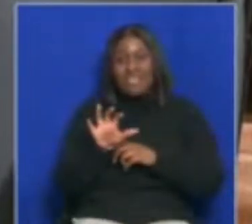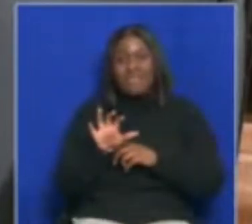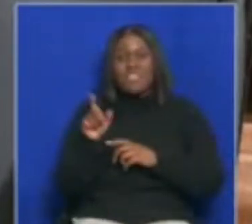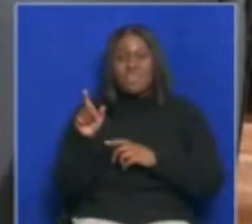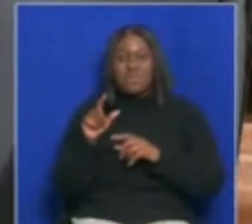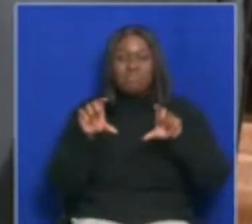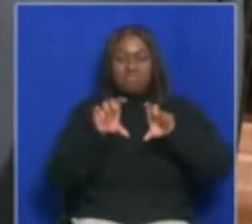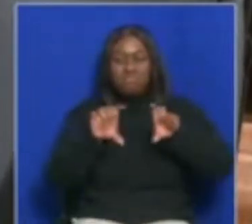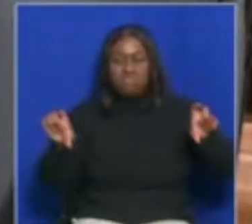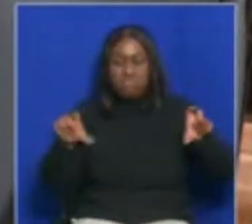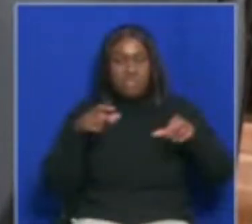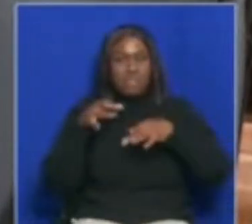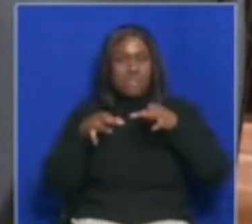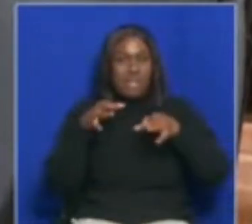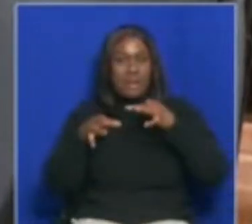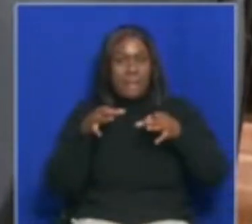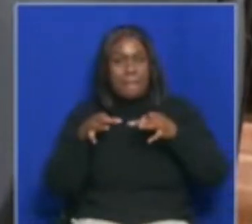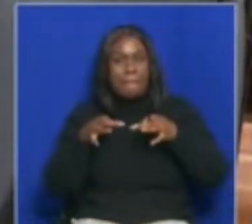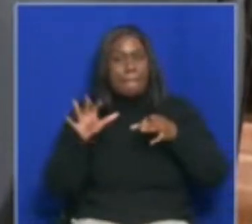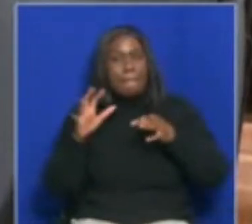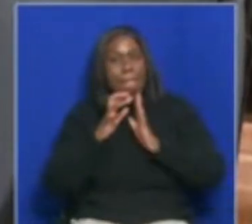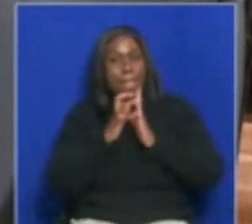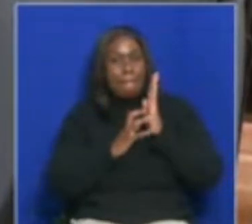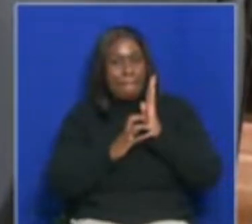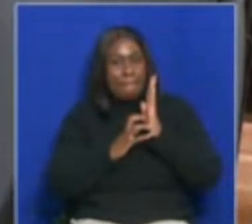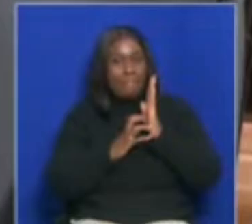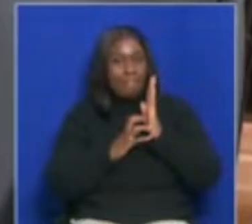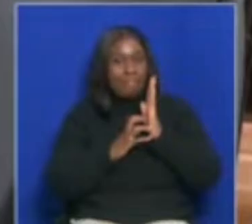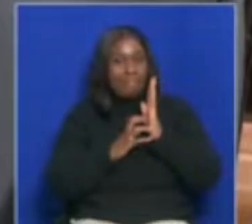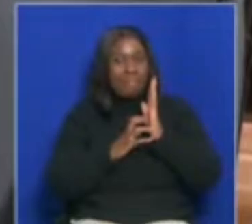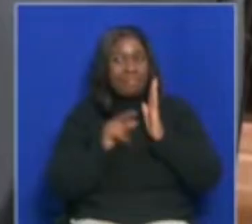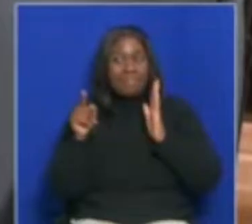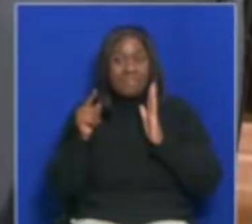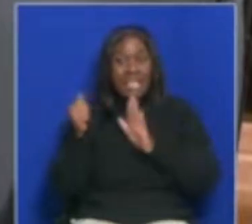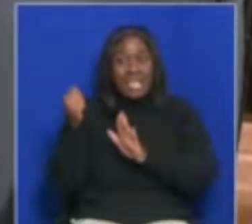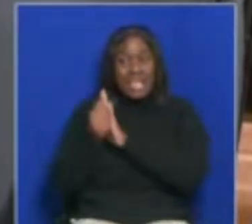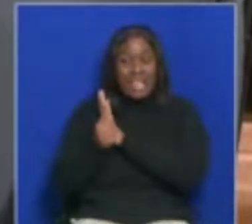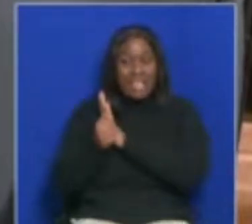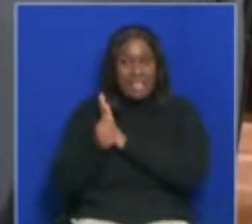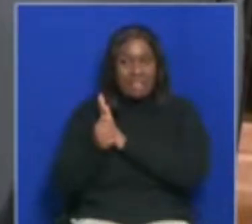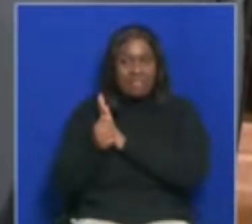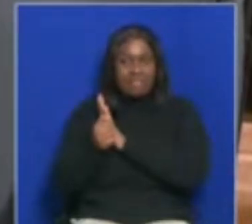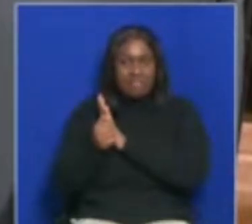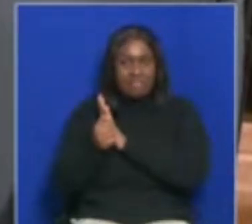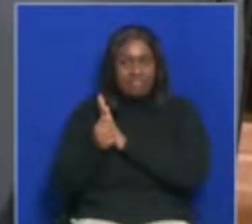the thesis that this killing actually was a killing